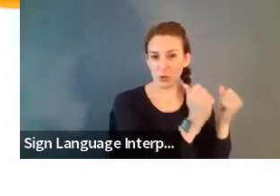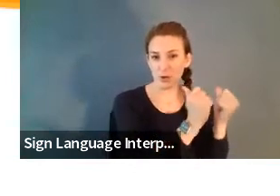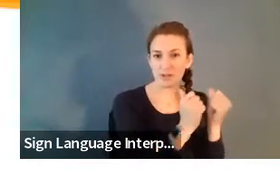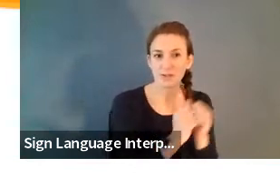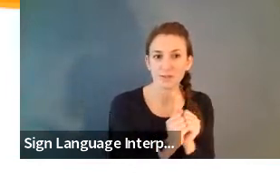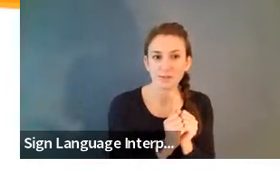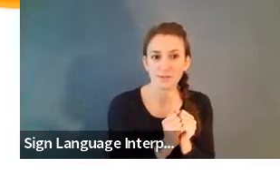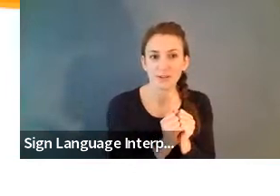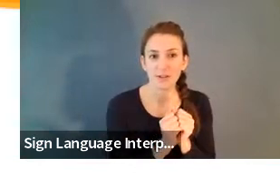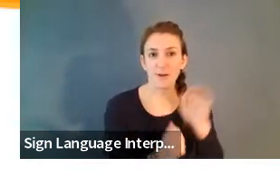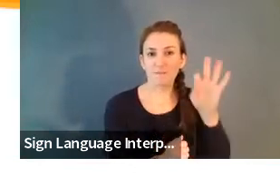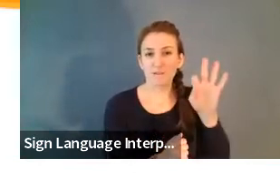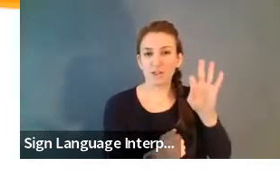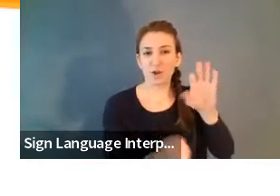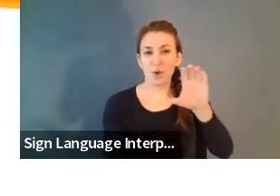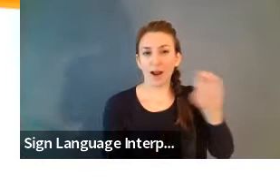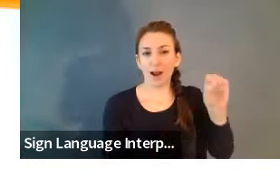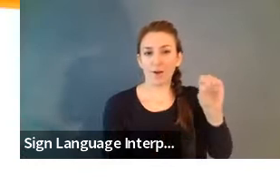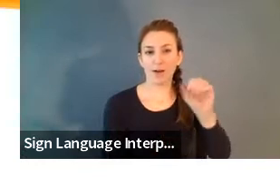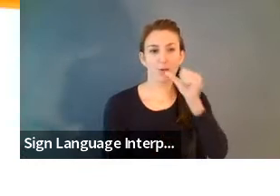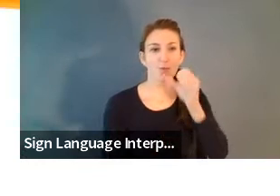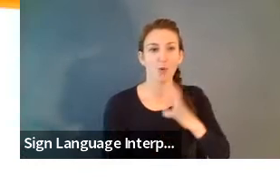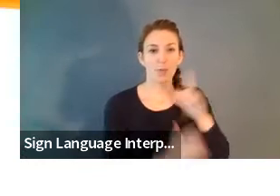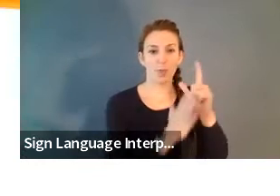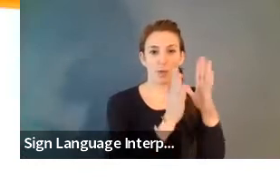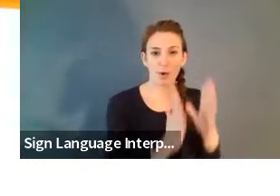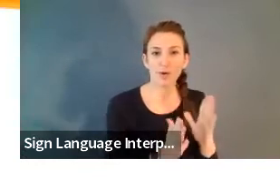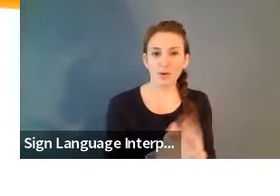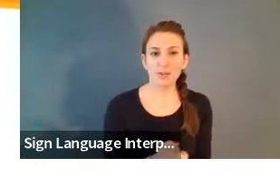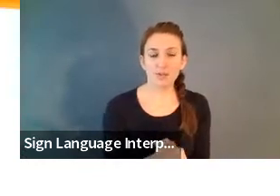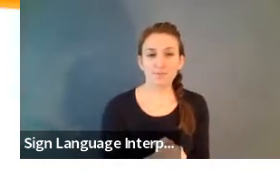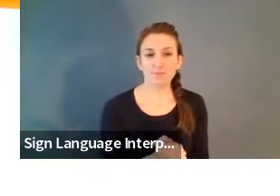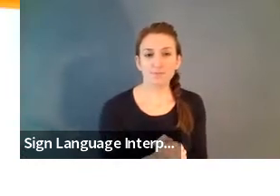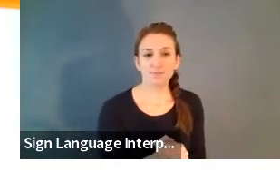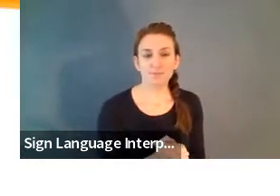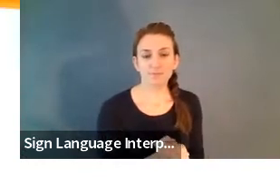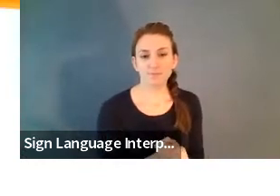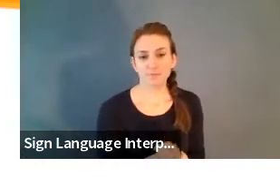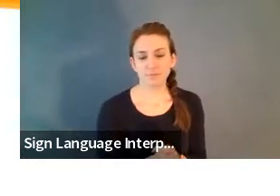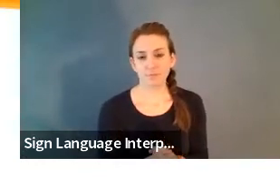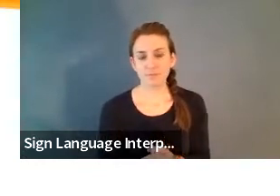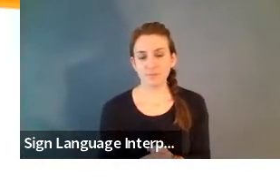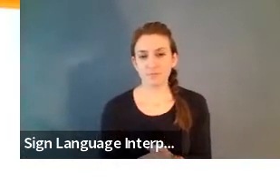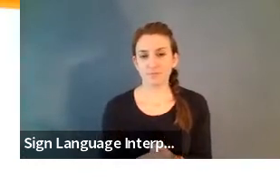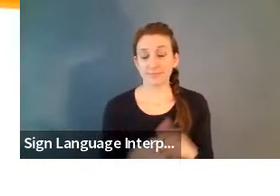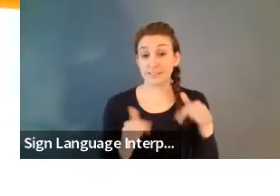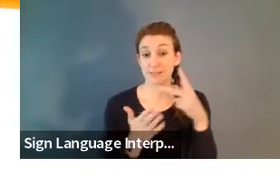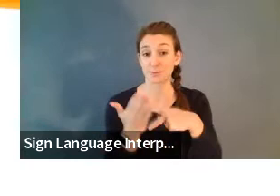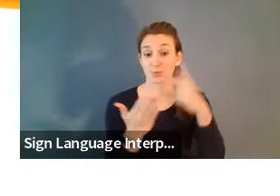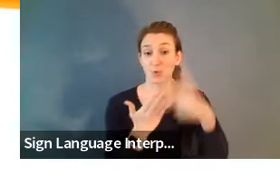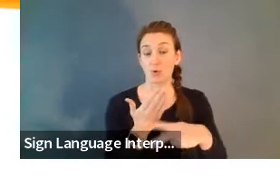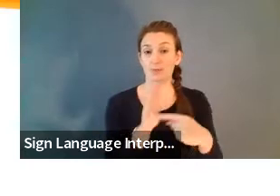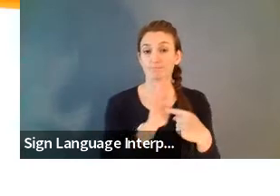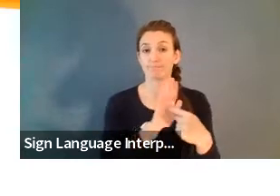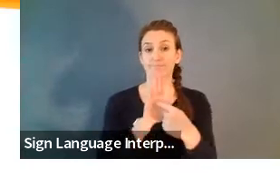women in leadership, how to become and thrive as a leader. This program featured the Chief Justice of the California Supreme